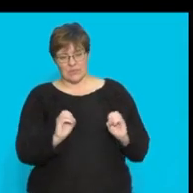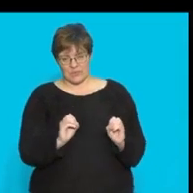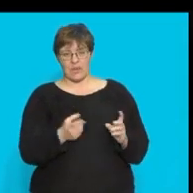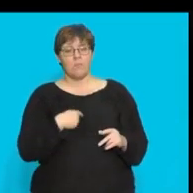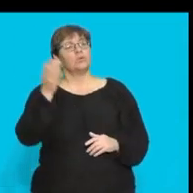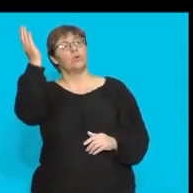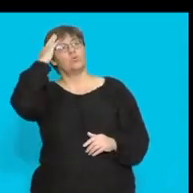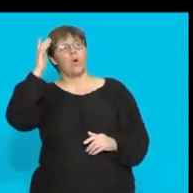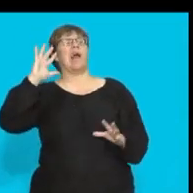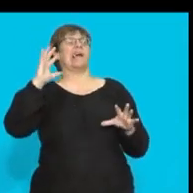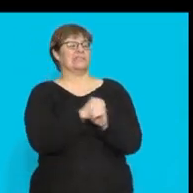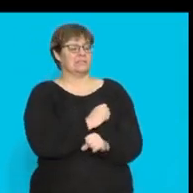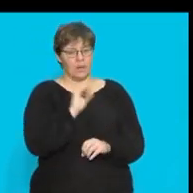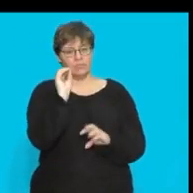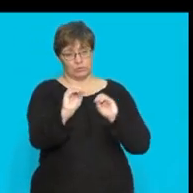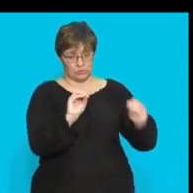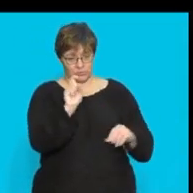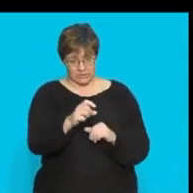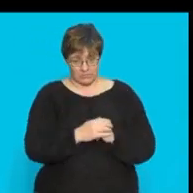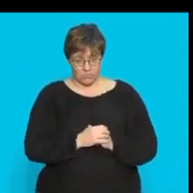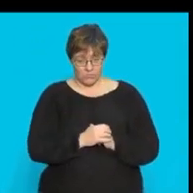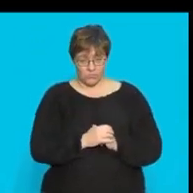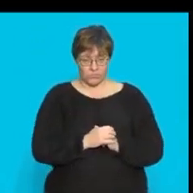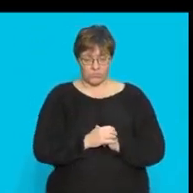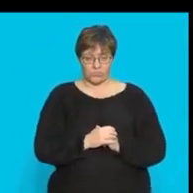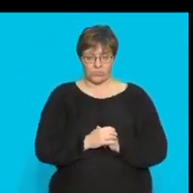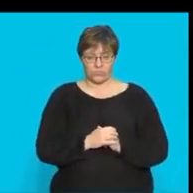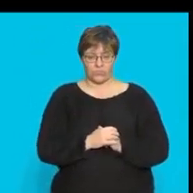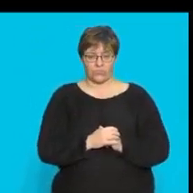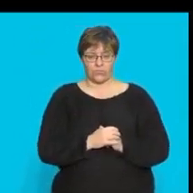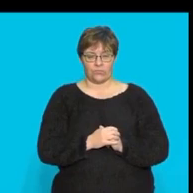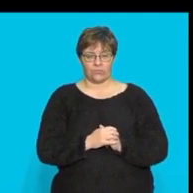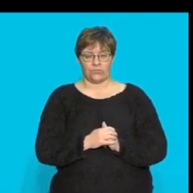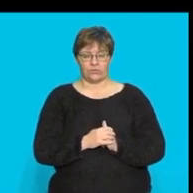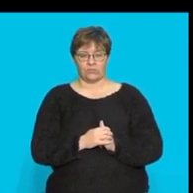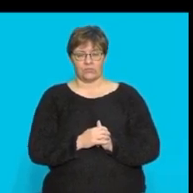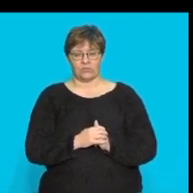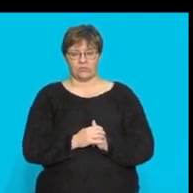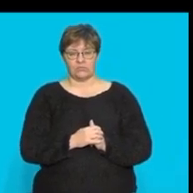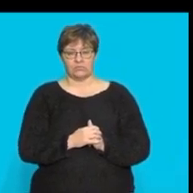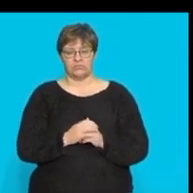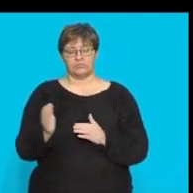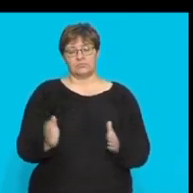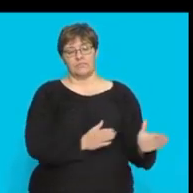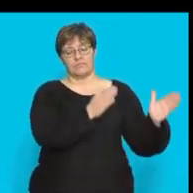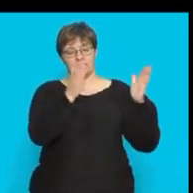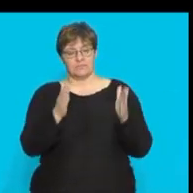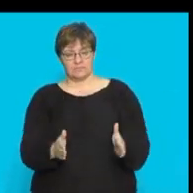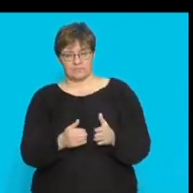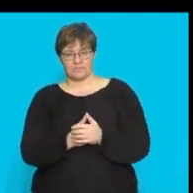you need to be able to know, right, certain characteristics of your